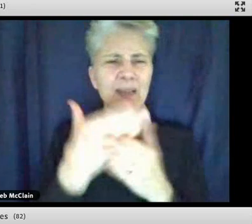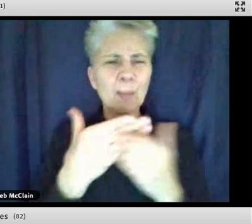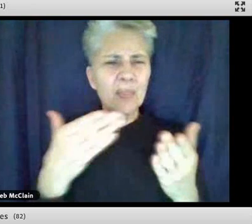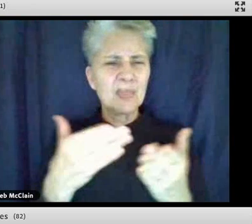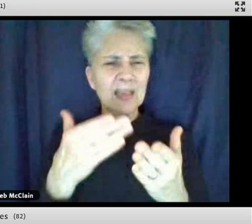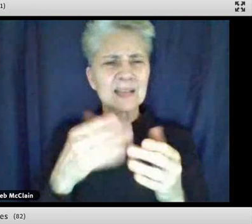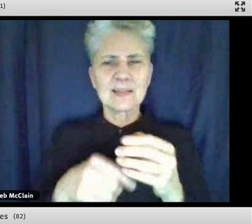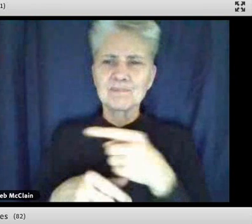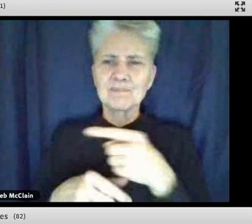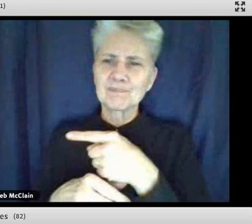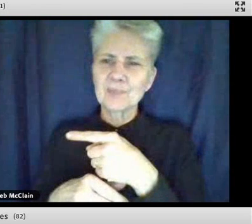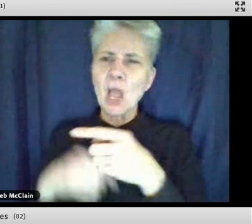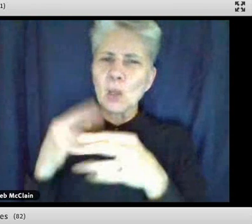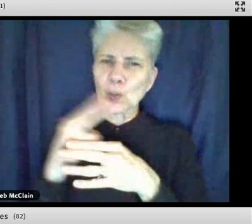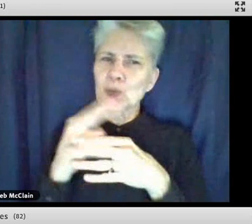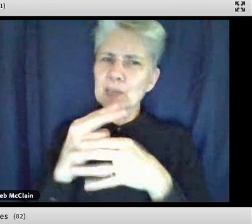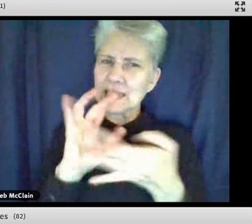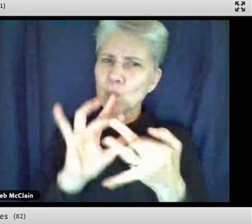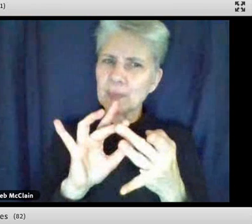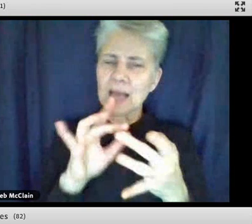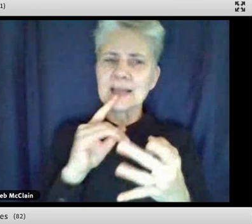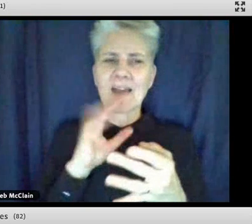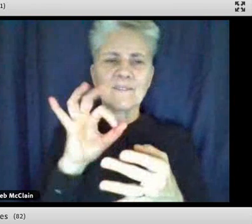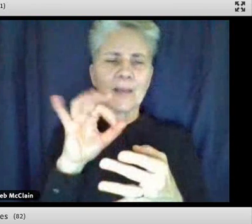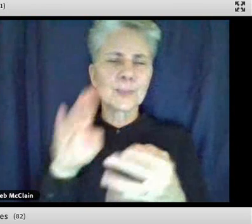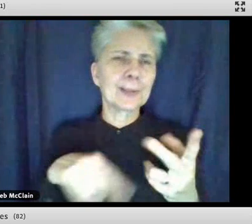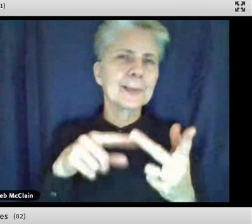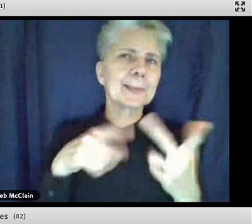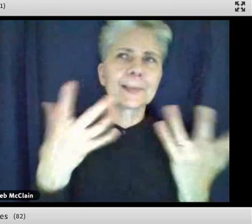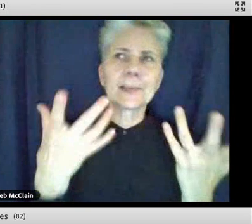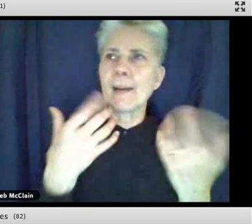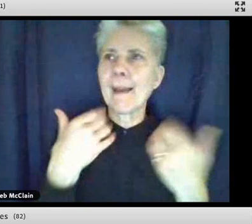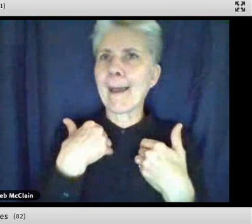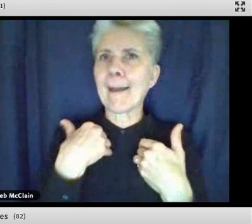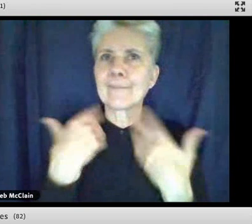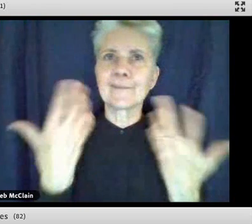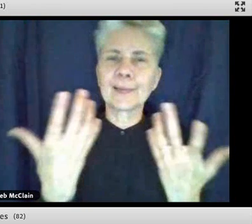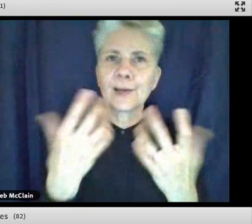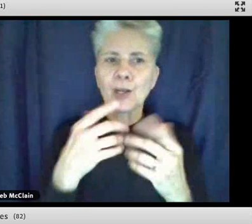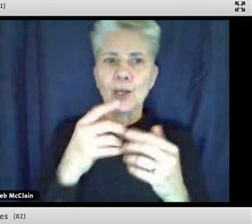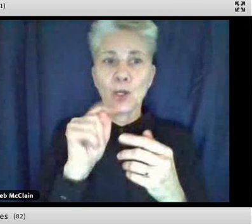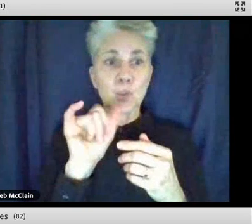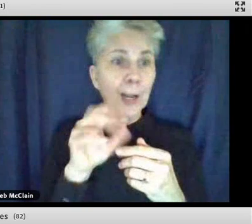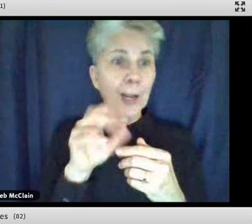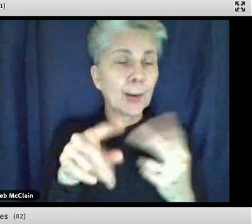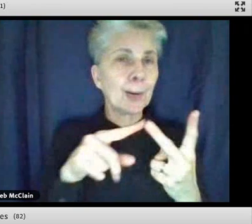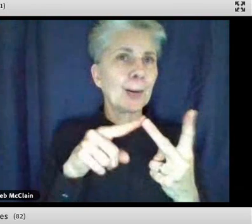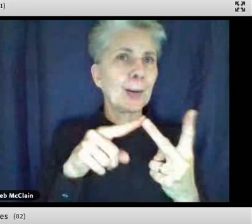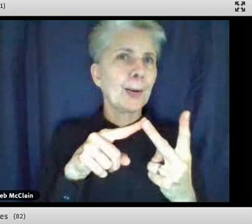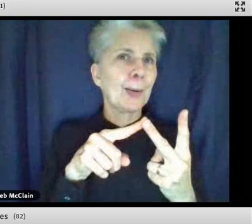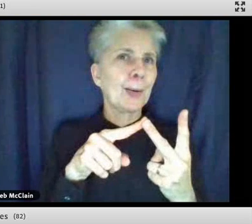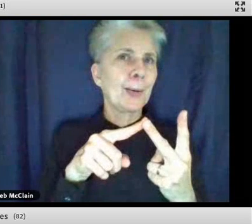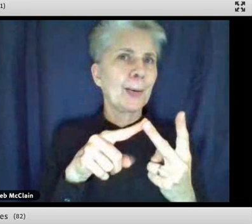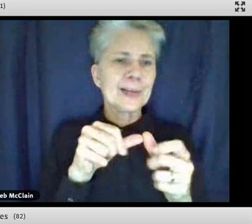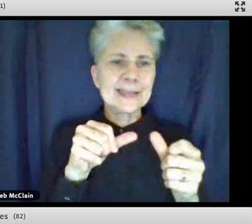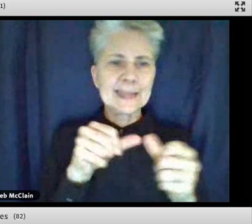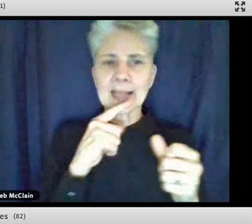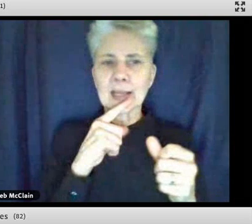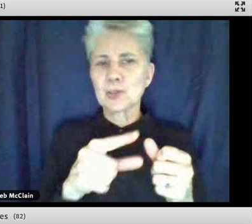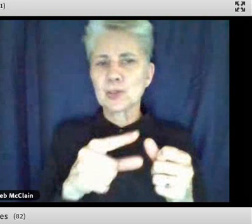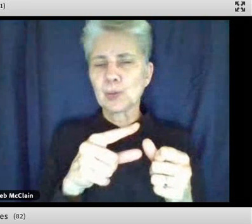go to, and they also have Facebook, they have Twitter, they have sites, they do a